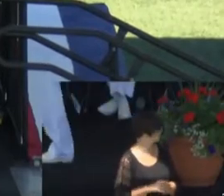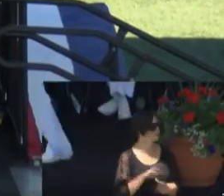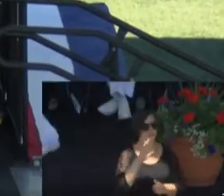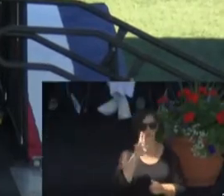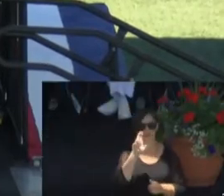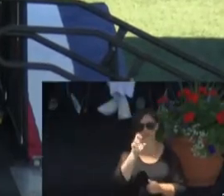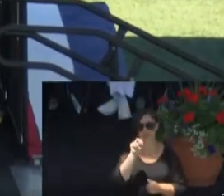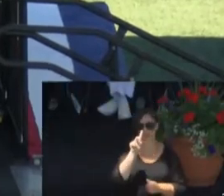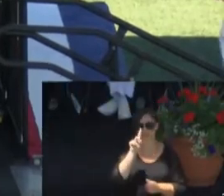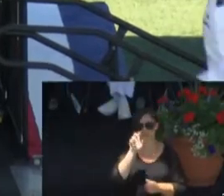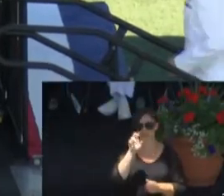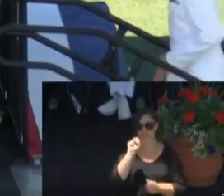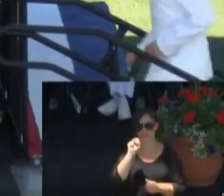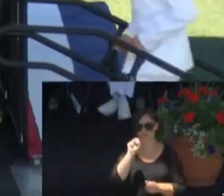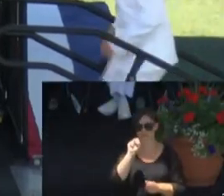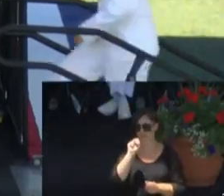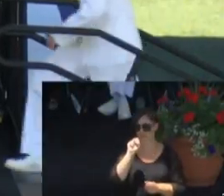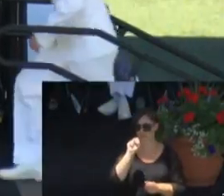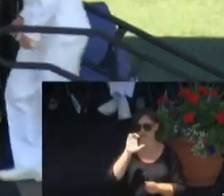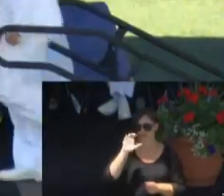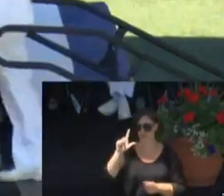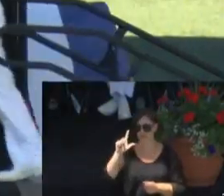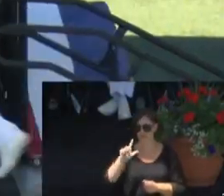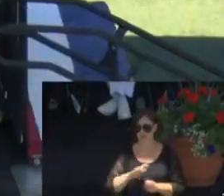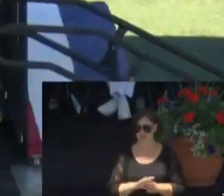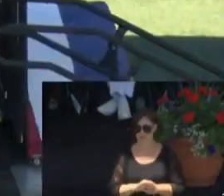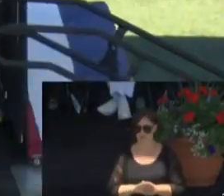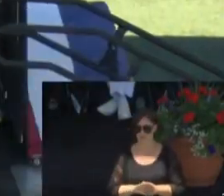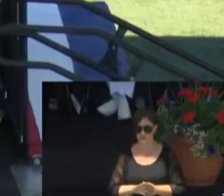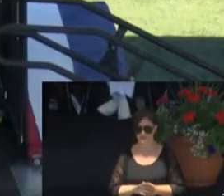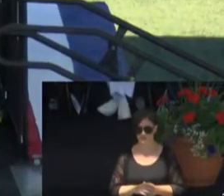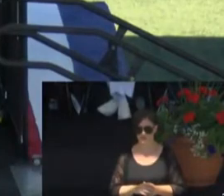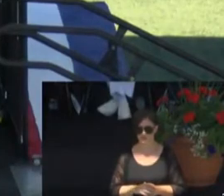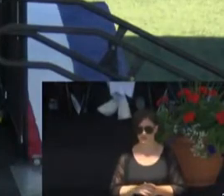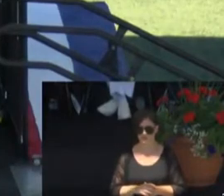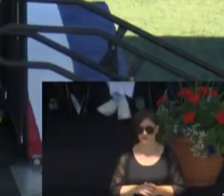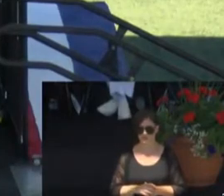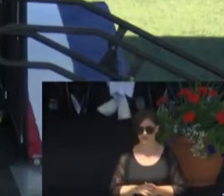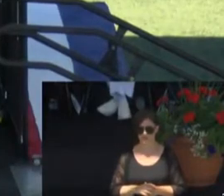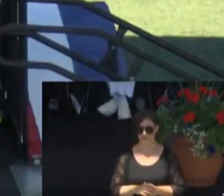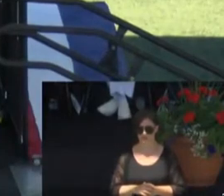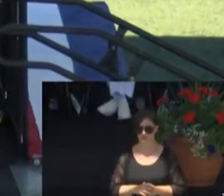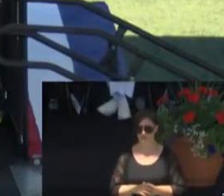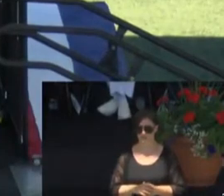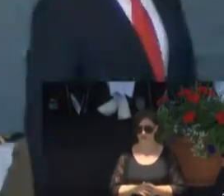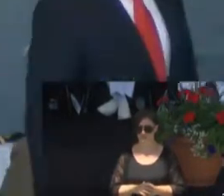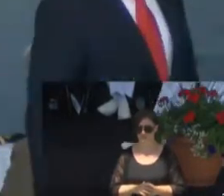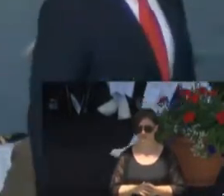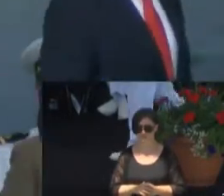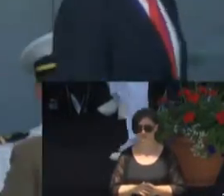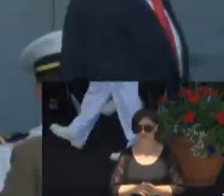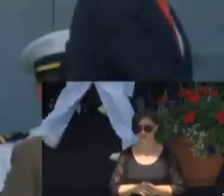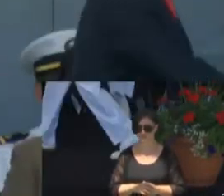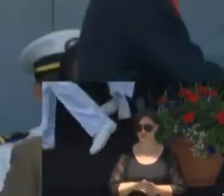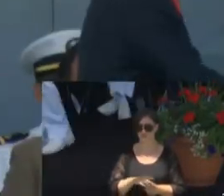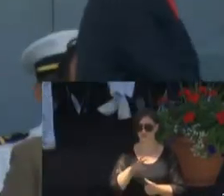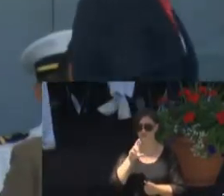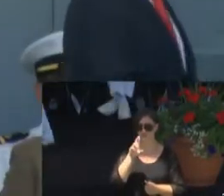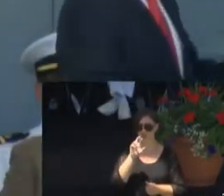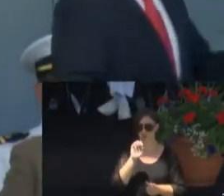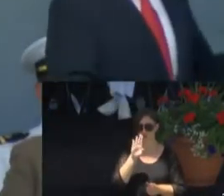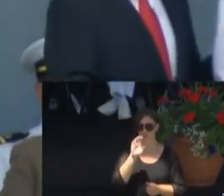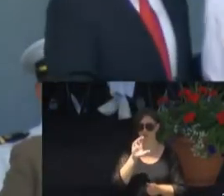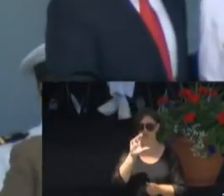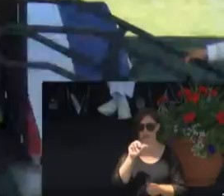Brendan Hamilton Wright, cum laude. Rebecca